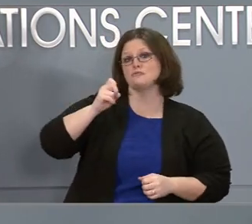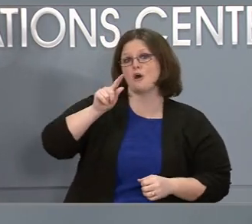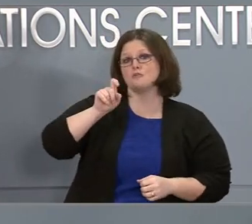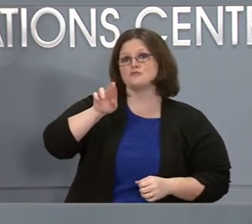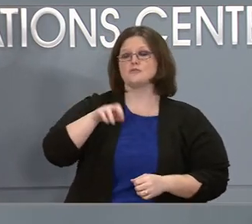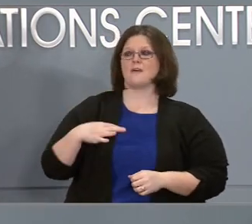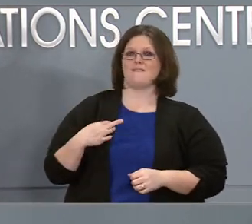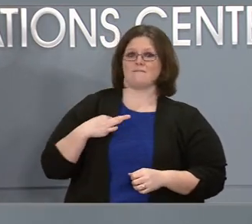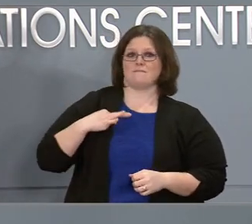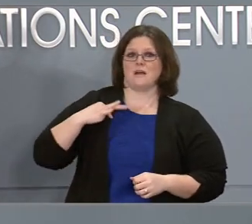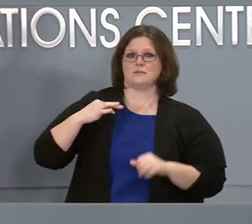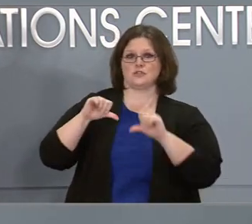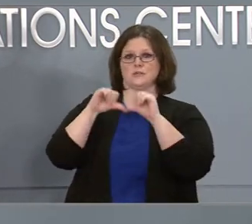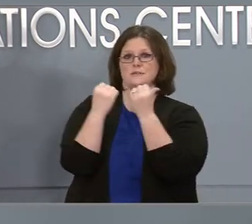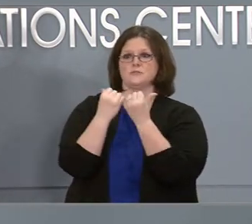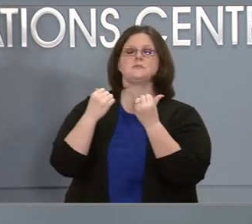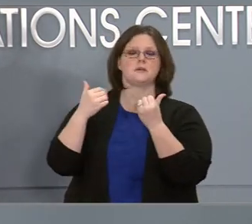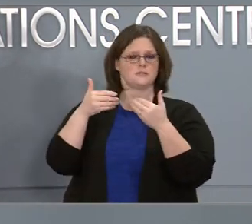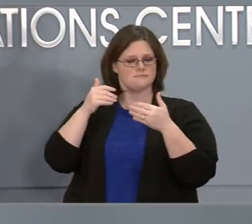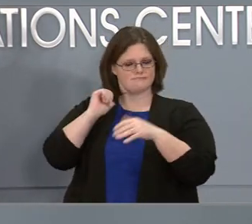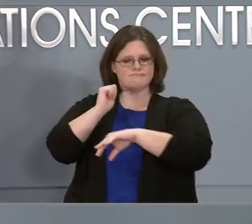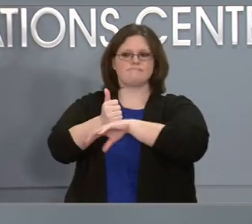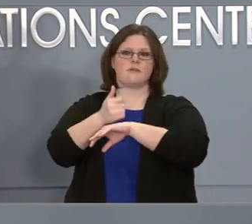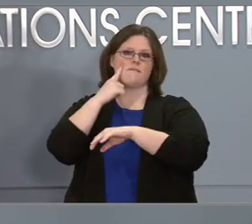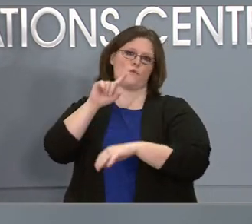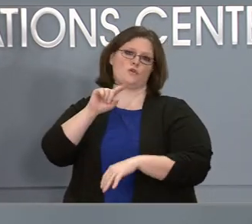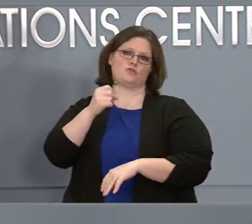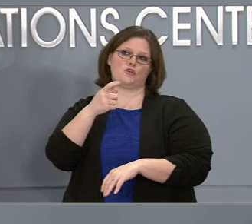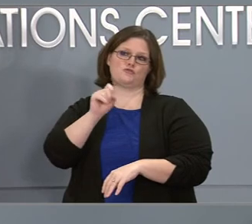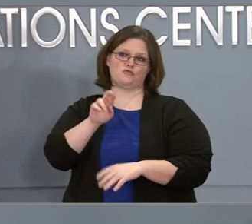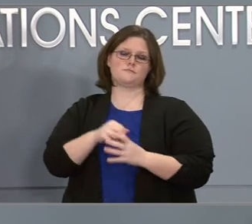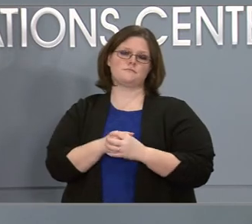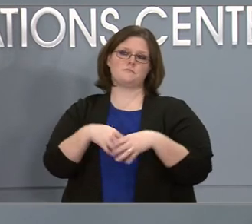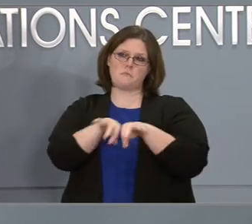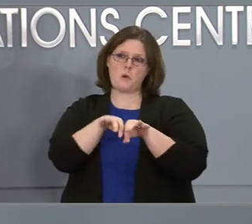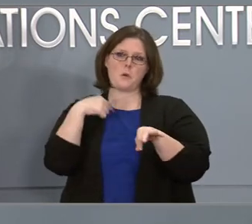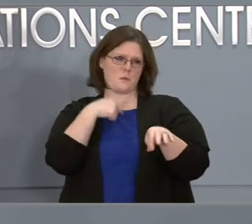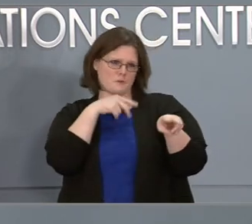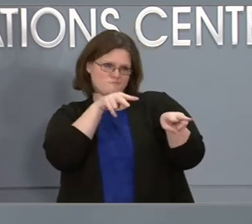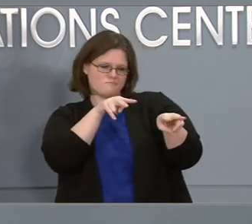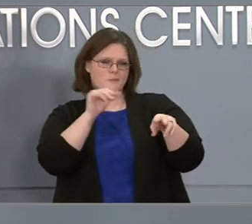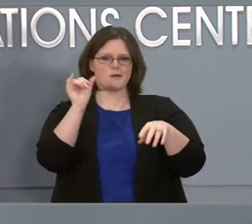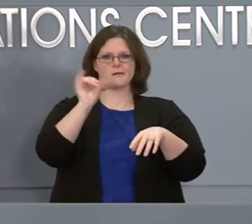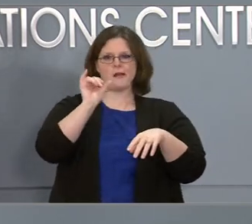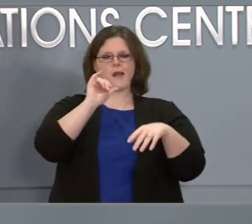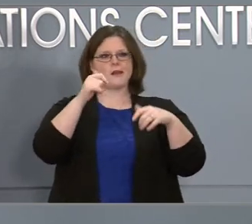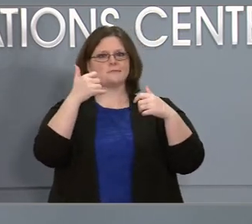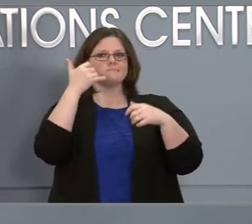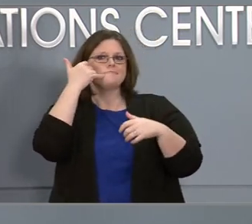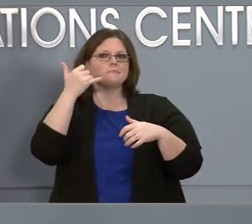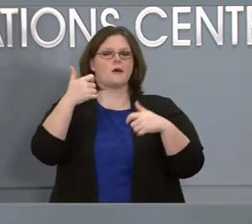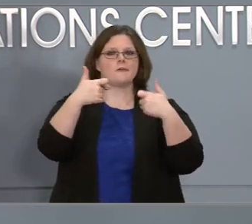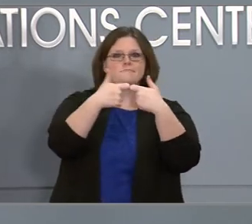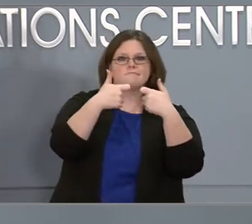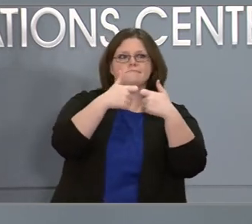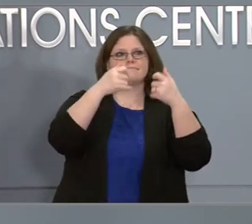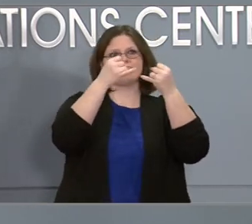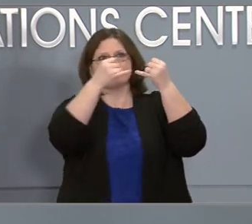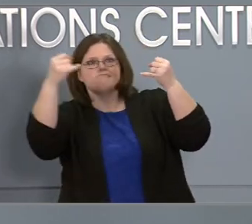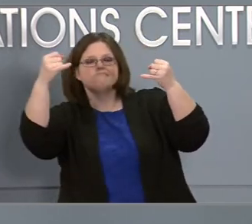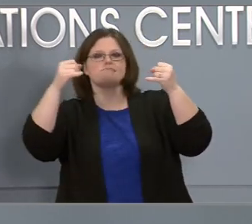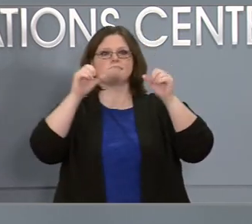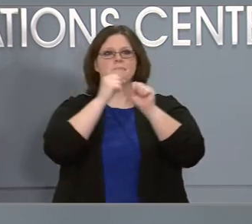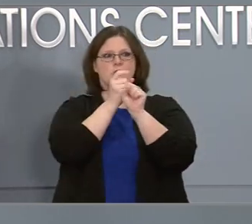opened. We're paying particular attention for portions of our critical infrastructure, such as our licensed healthcare facilities, with challenges due to any